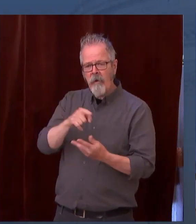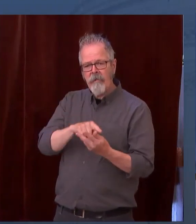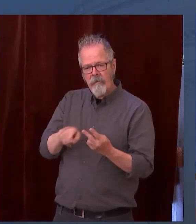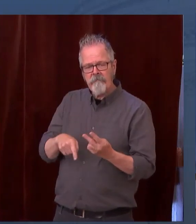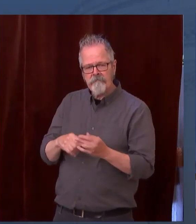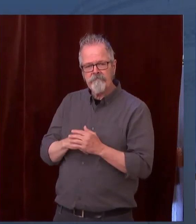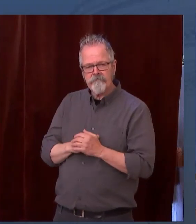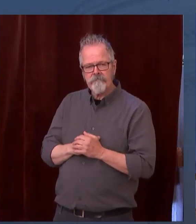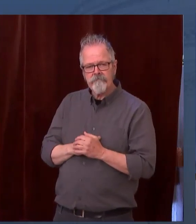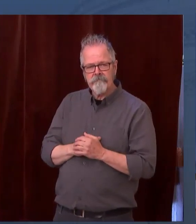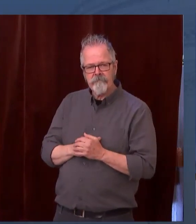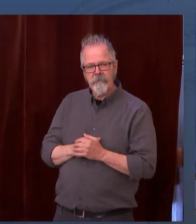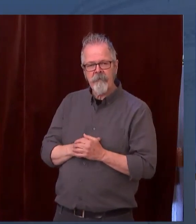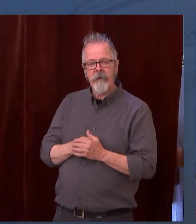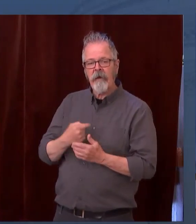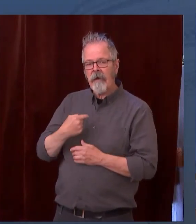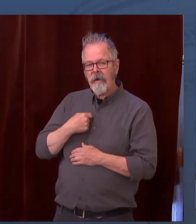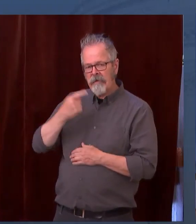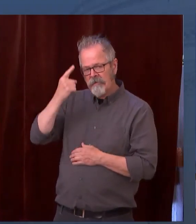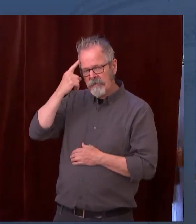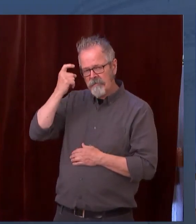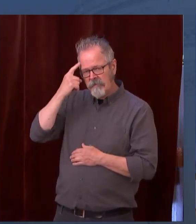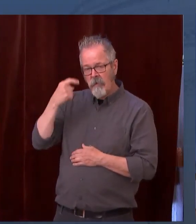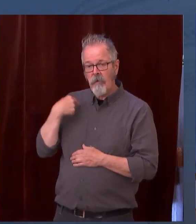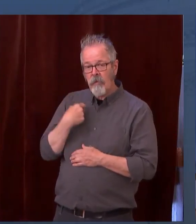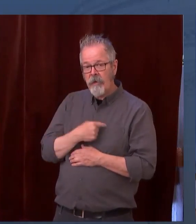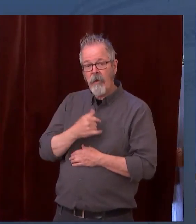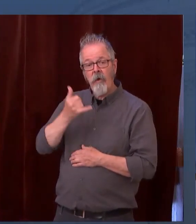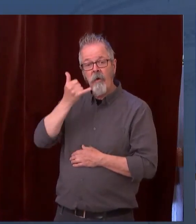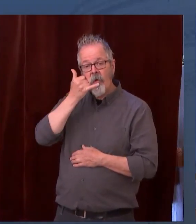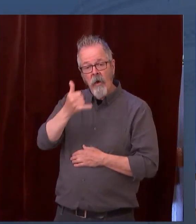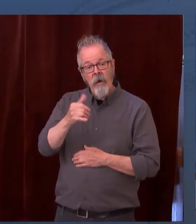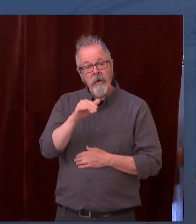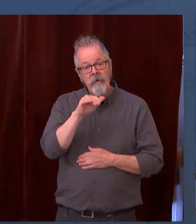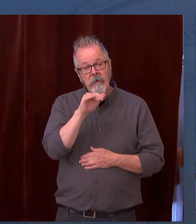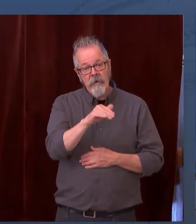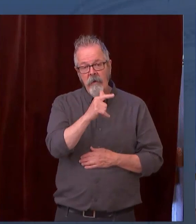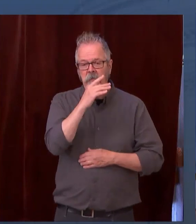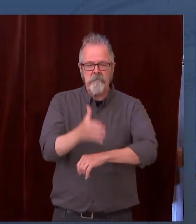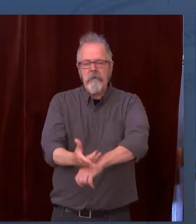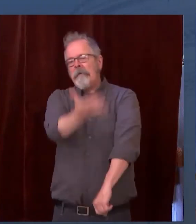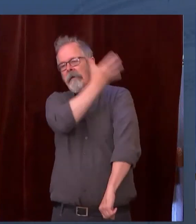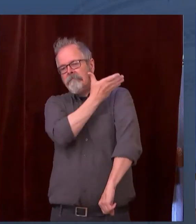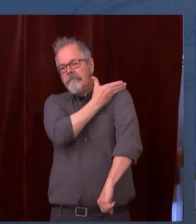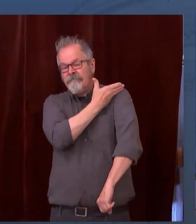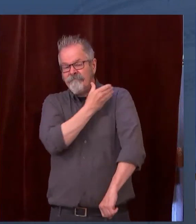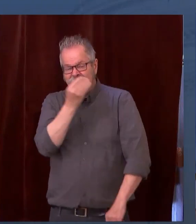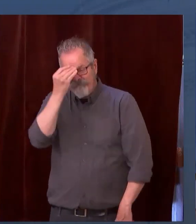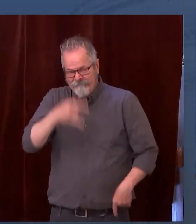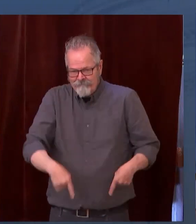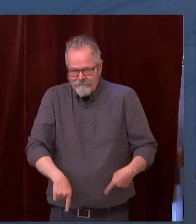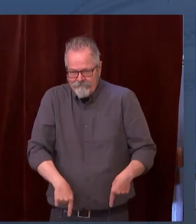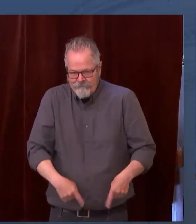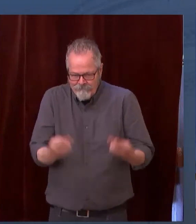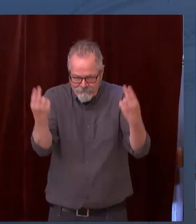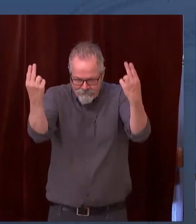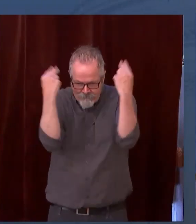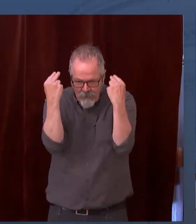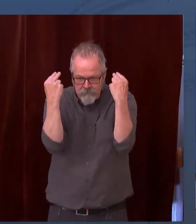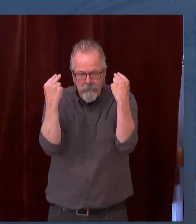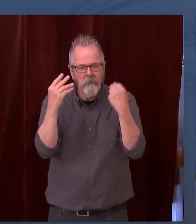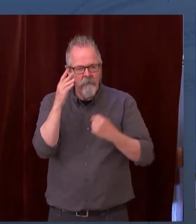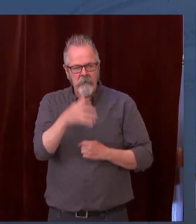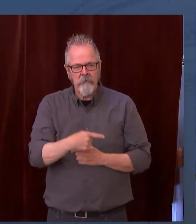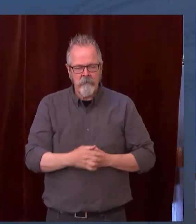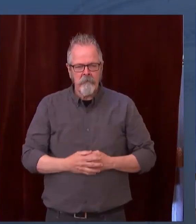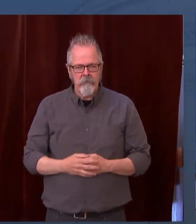found in our safe, stay home, stay healthy initiative. As I said, vast majority of the businesses complied.